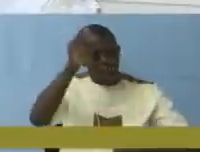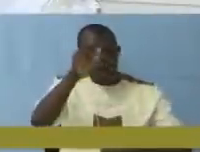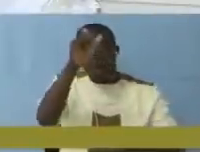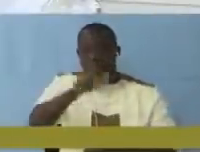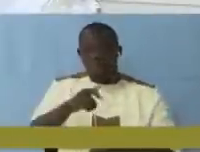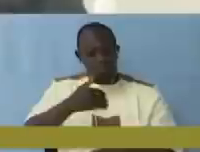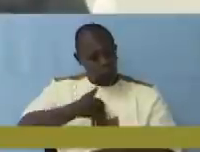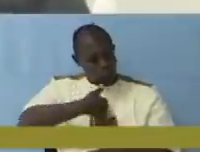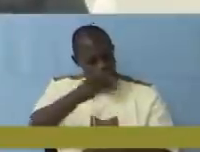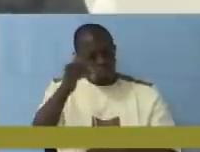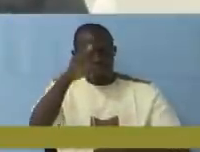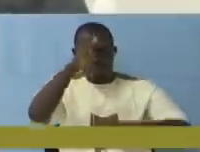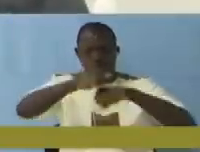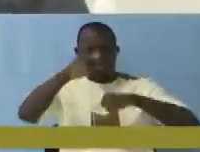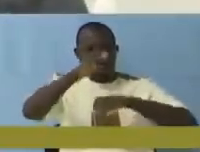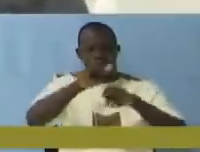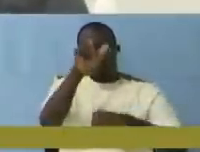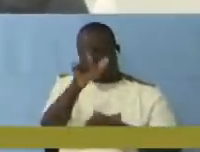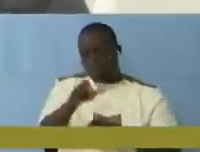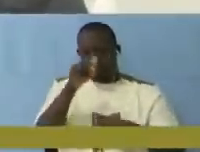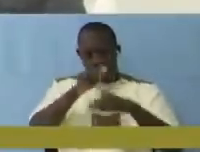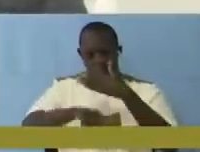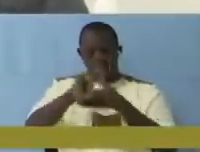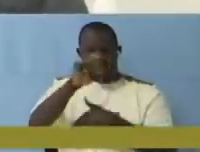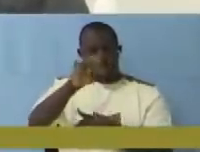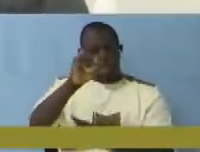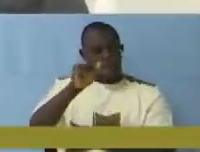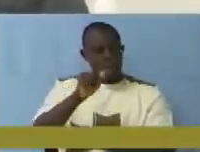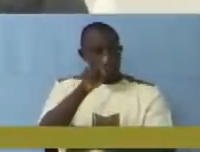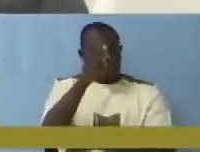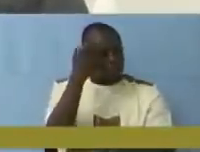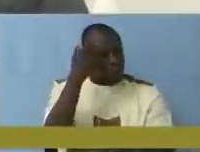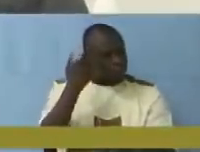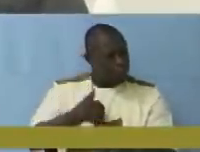You think that was popularity. alto yamiro mu It was notoriety.